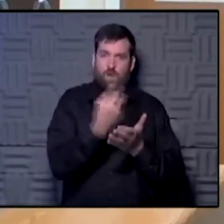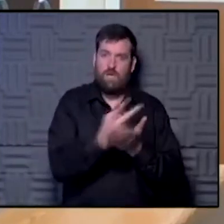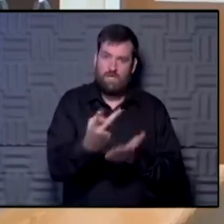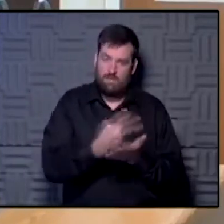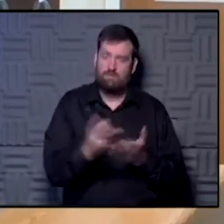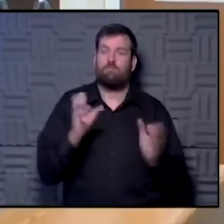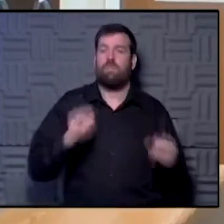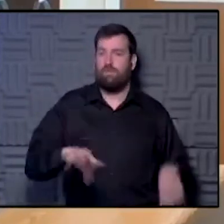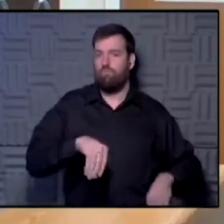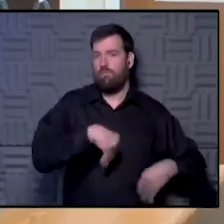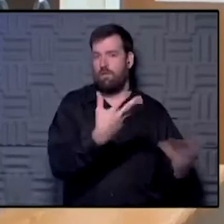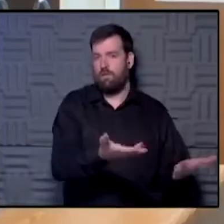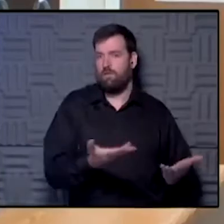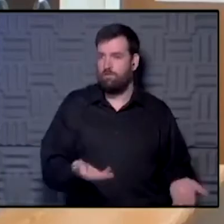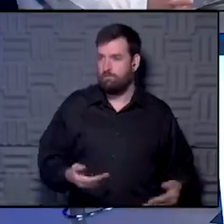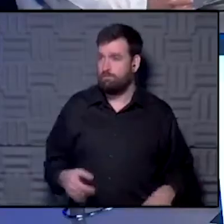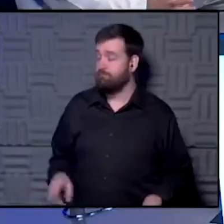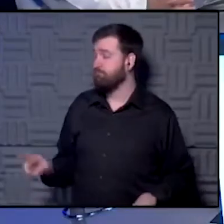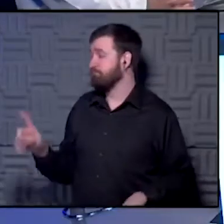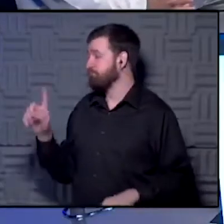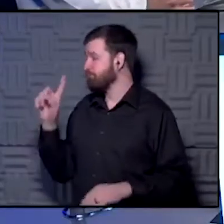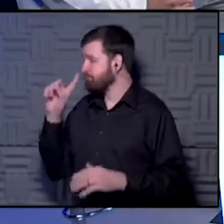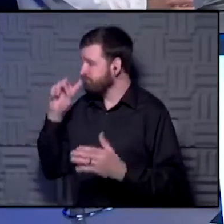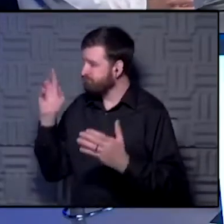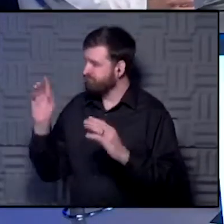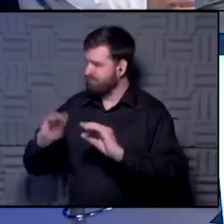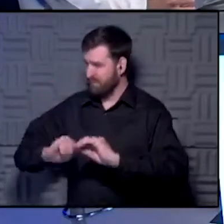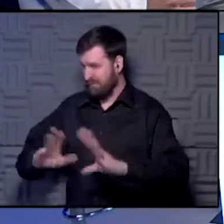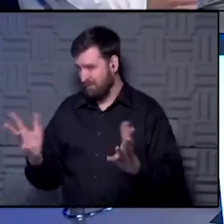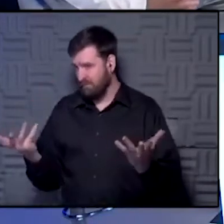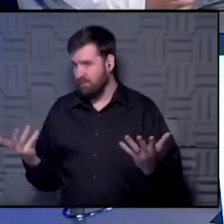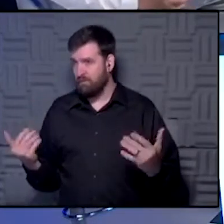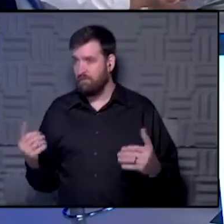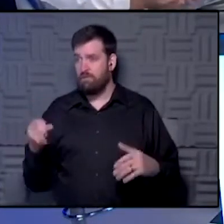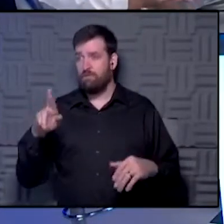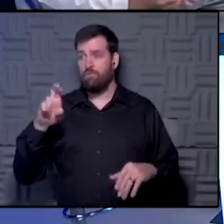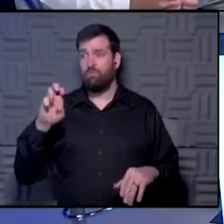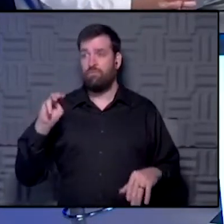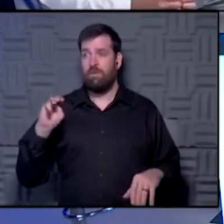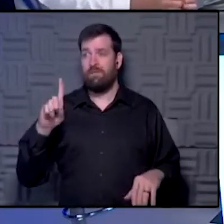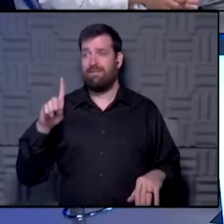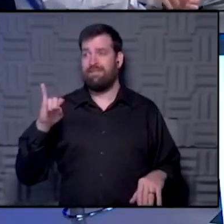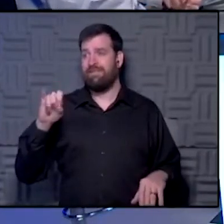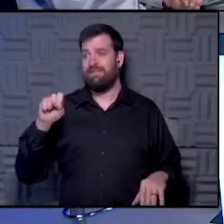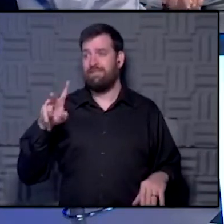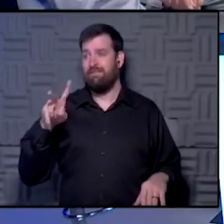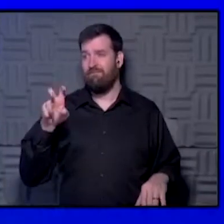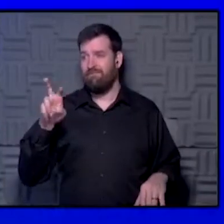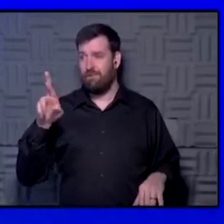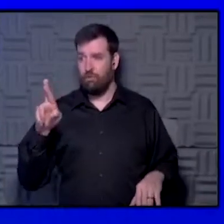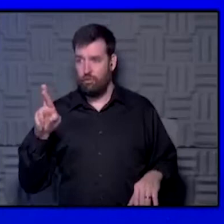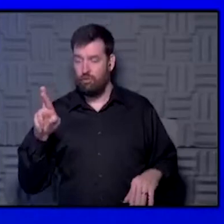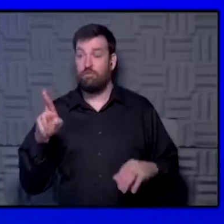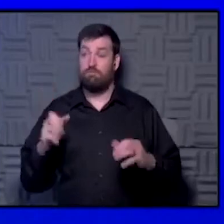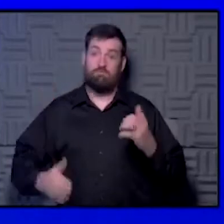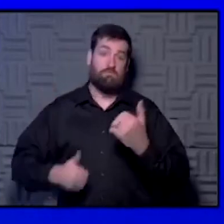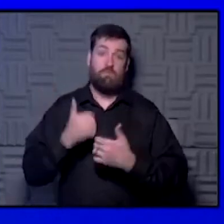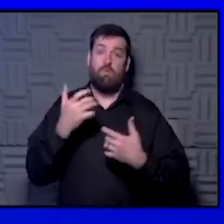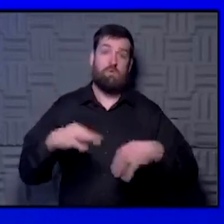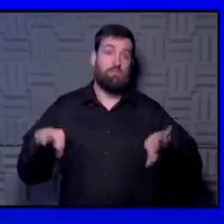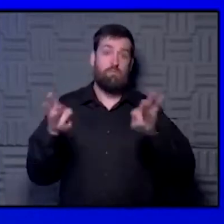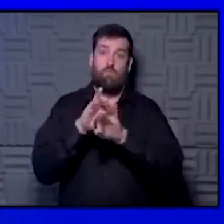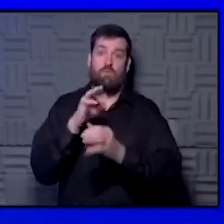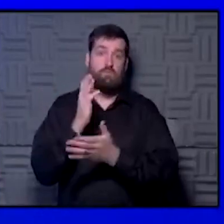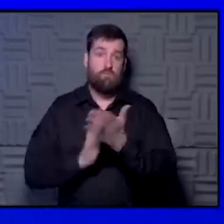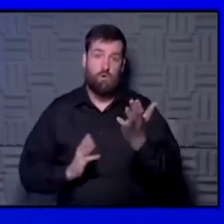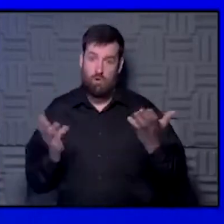here. I think to be fair, the remdesivir in combination with, I think, the two more important